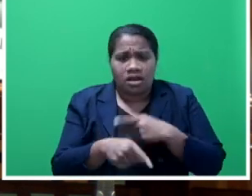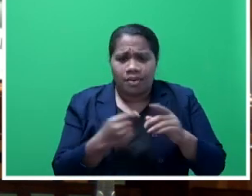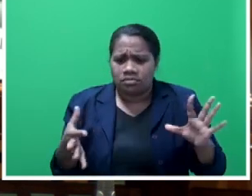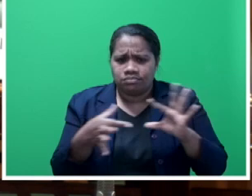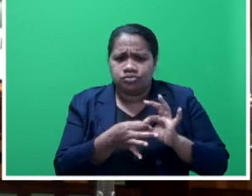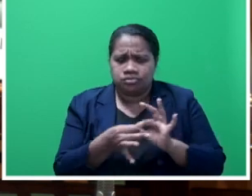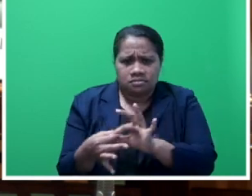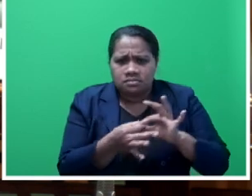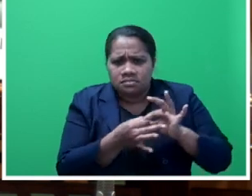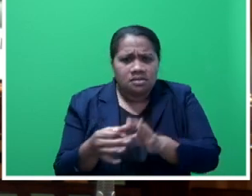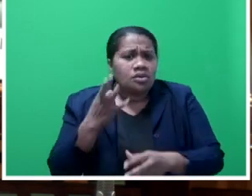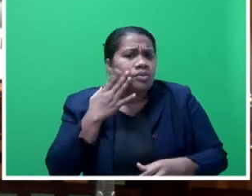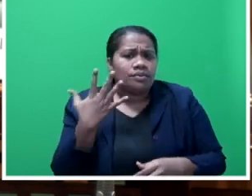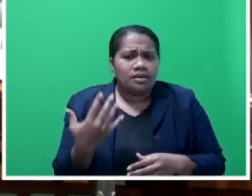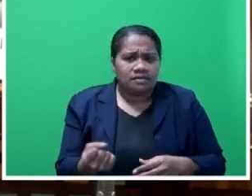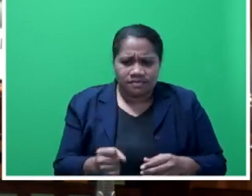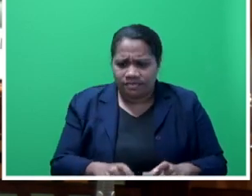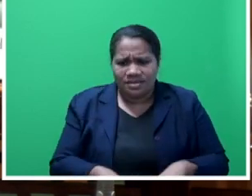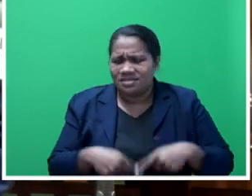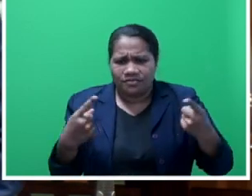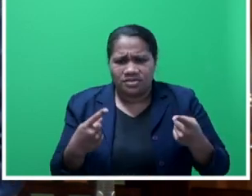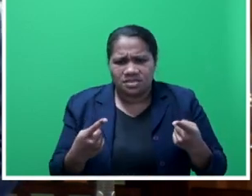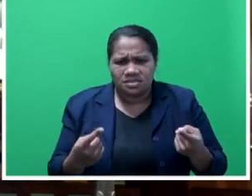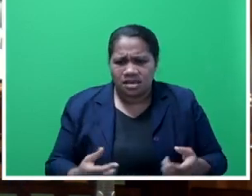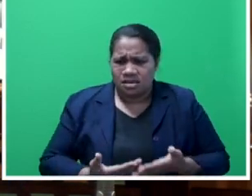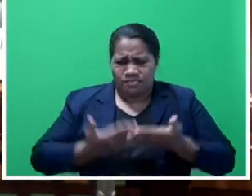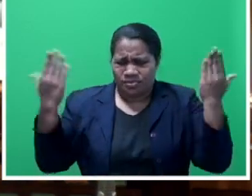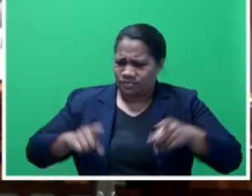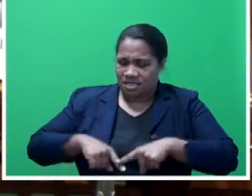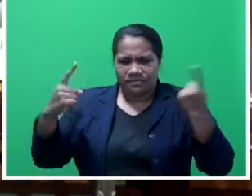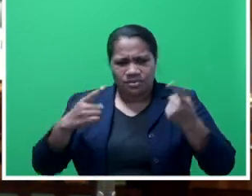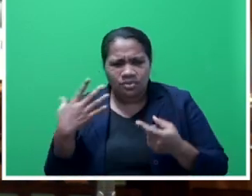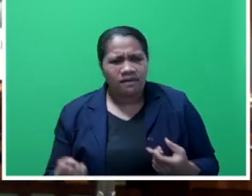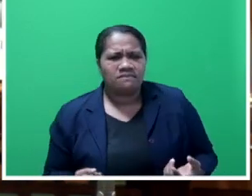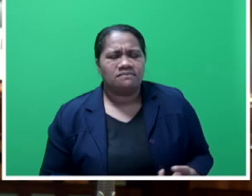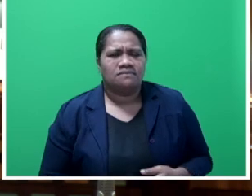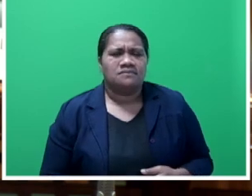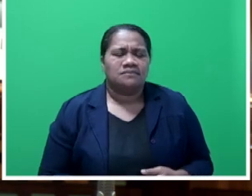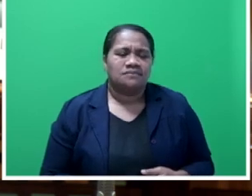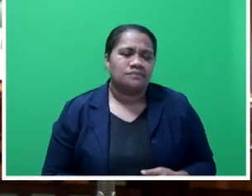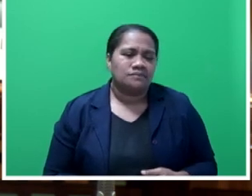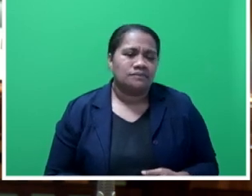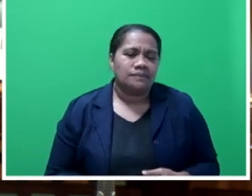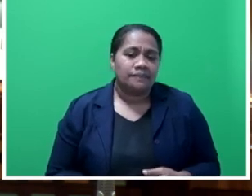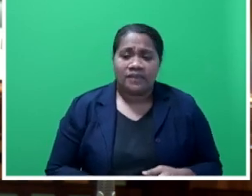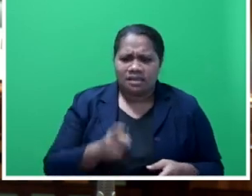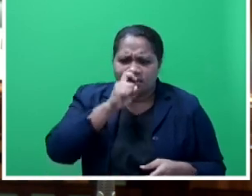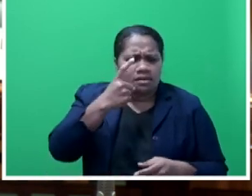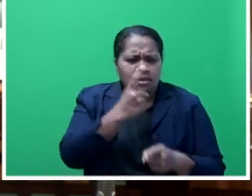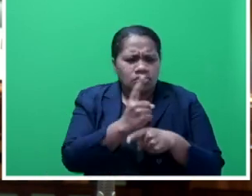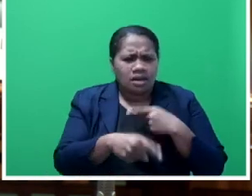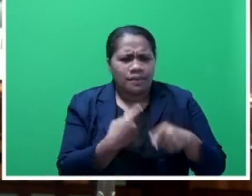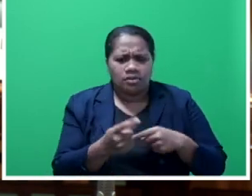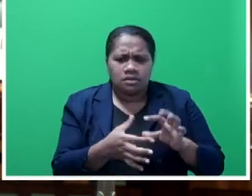huge philosophical differences? Huge philosophical differences. And they cannot talk about bipartisanship,